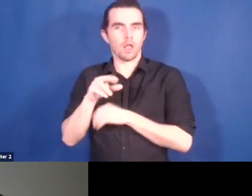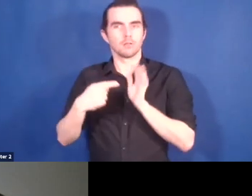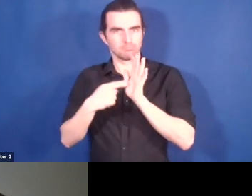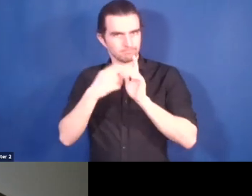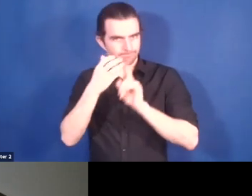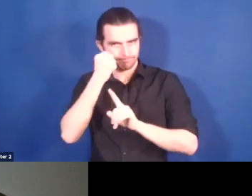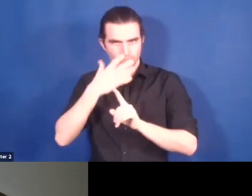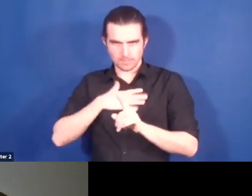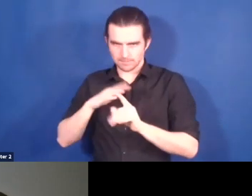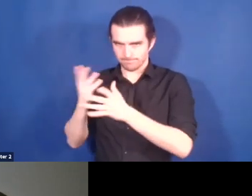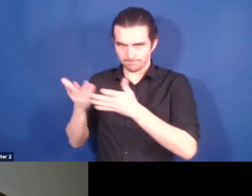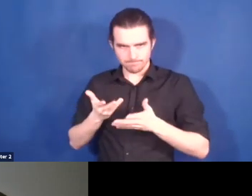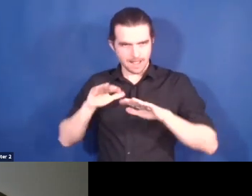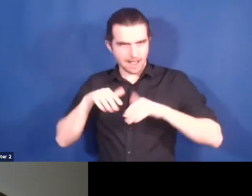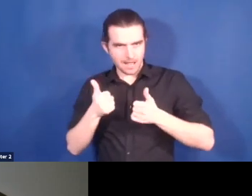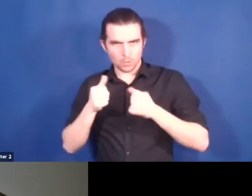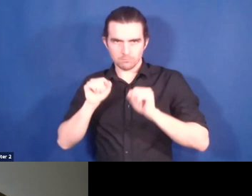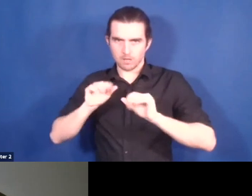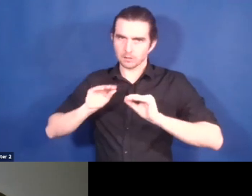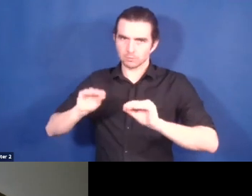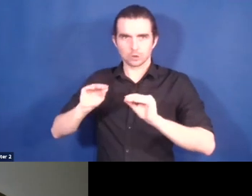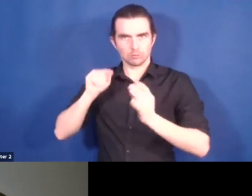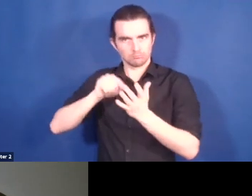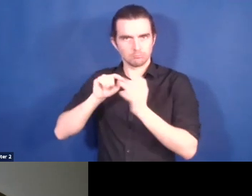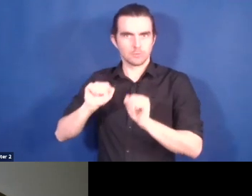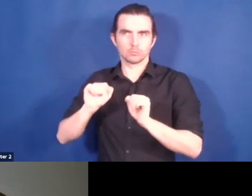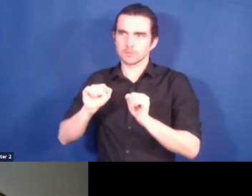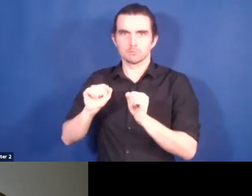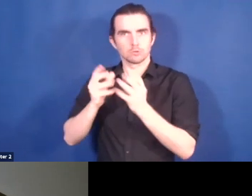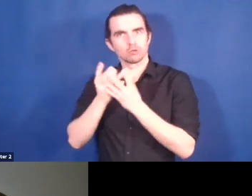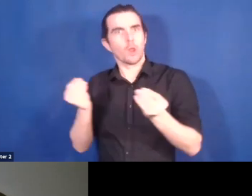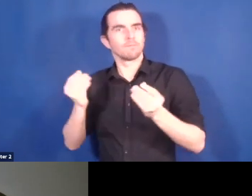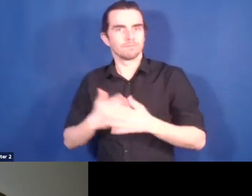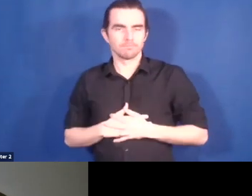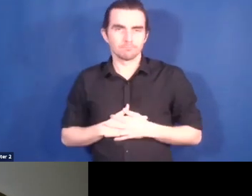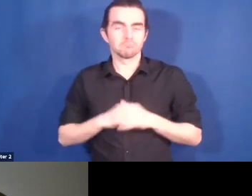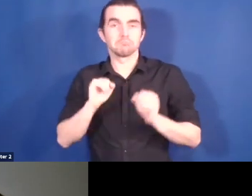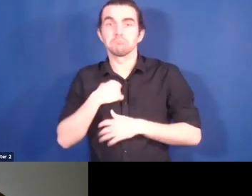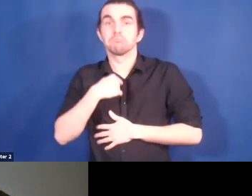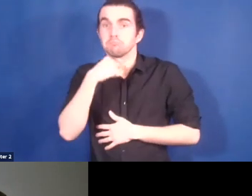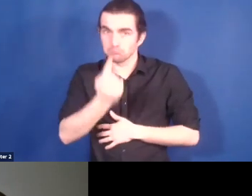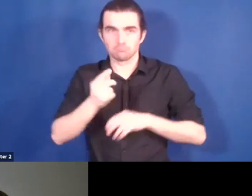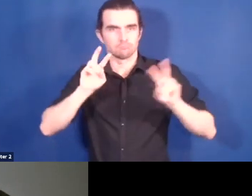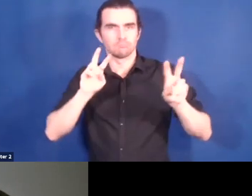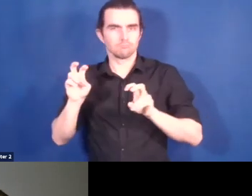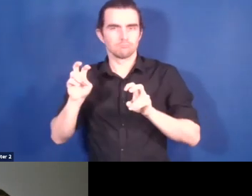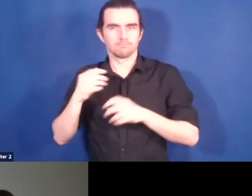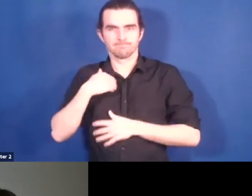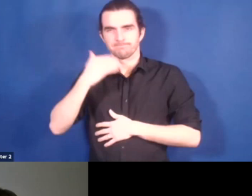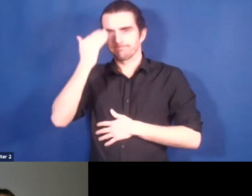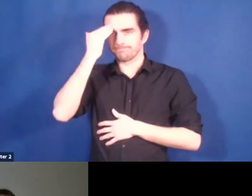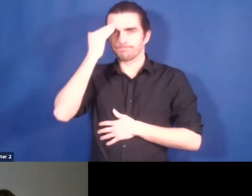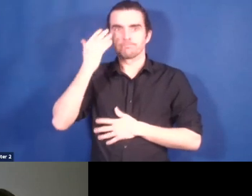how many people who had been forcibly displaced were actually on the panels now presenting.